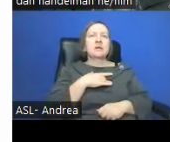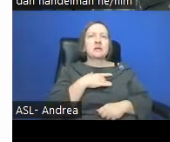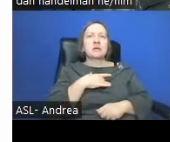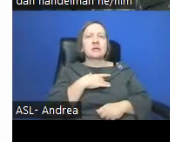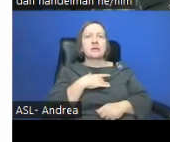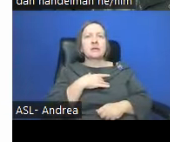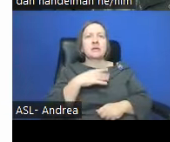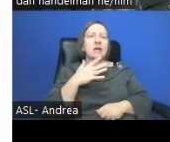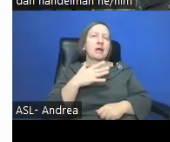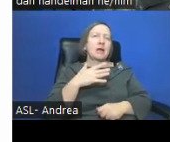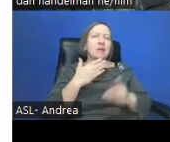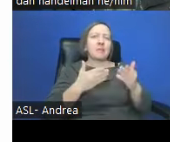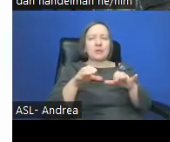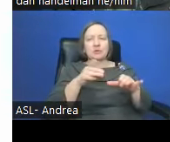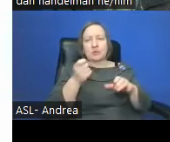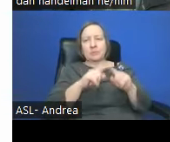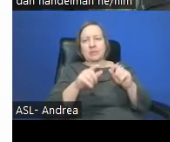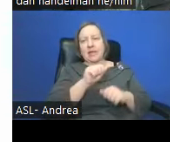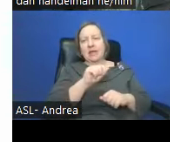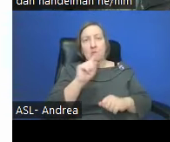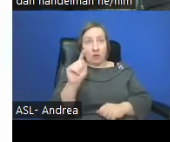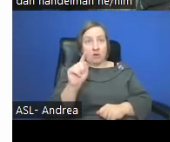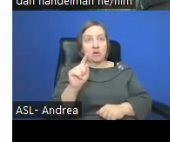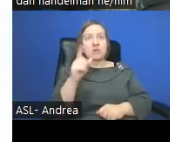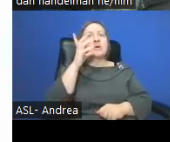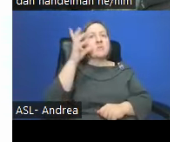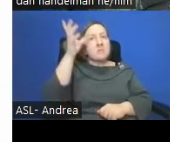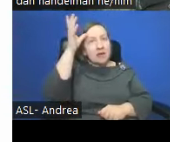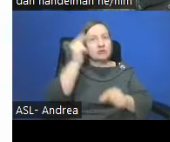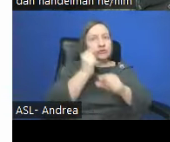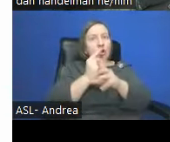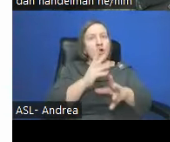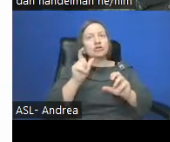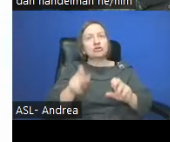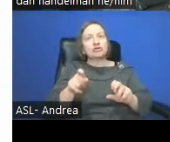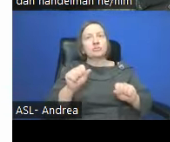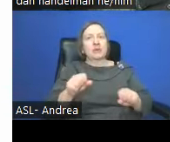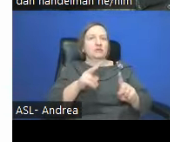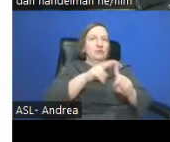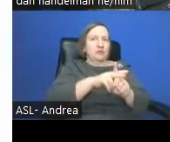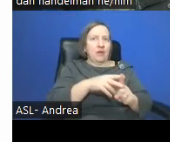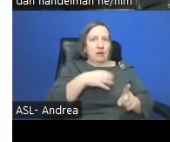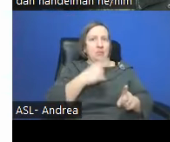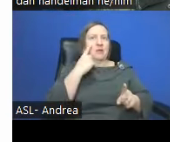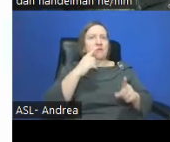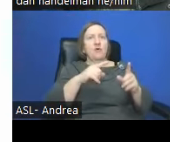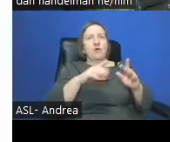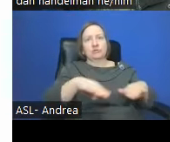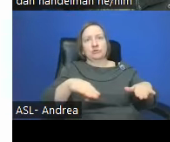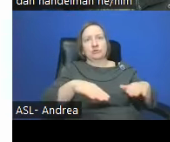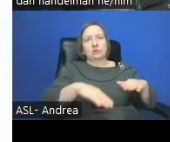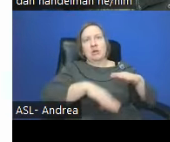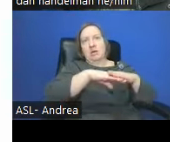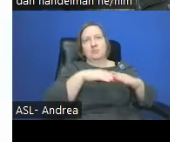I think I might do this a little bit different. A1, parents and guardians should be able to file complaints on behalf of minors up to the age